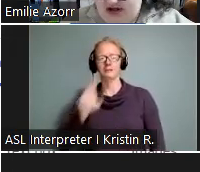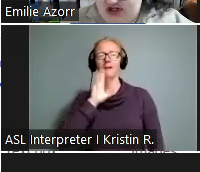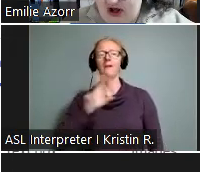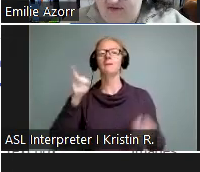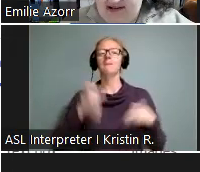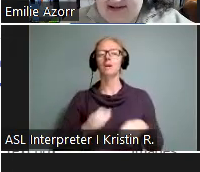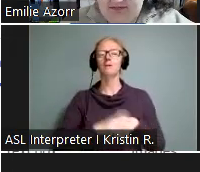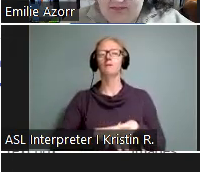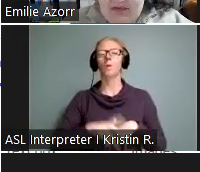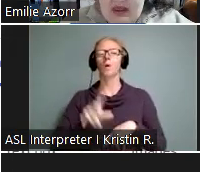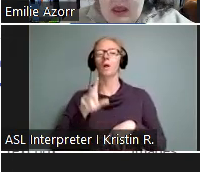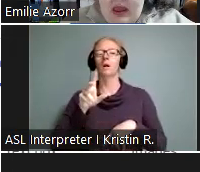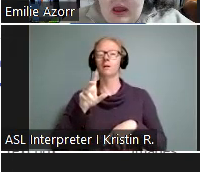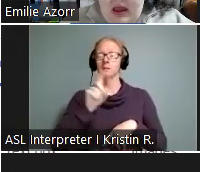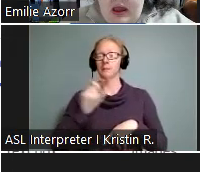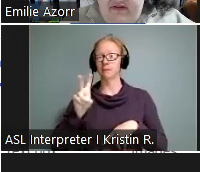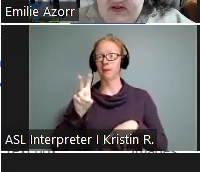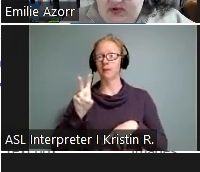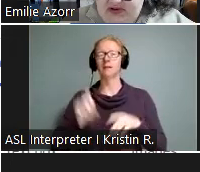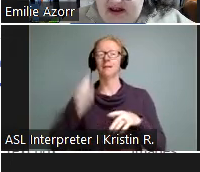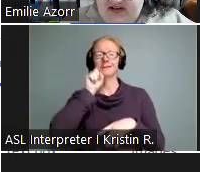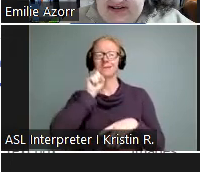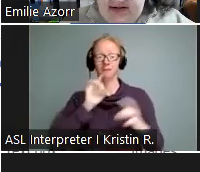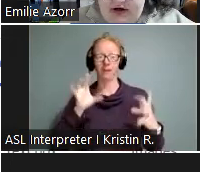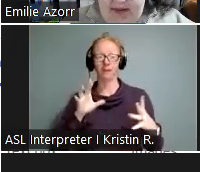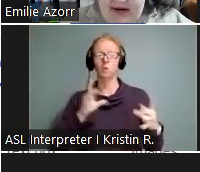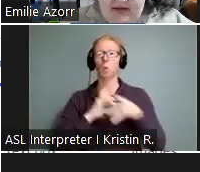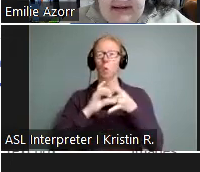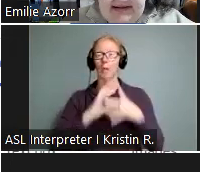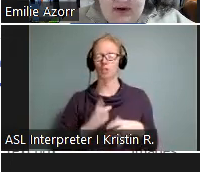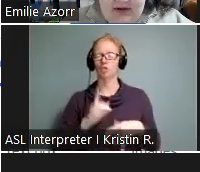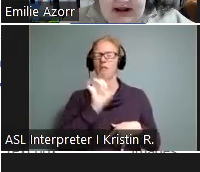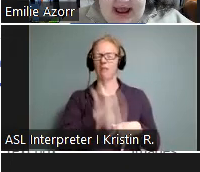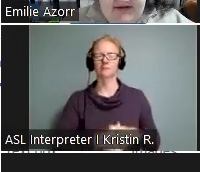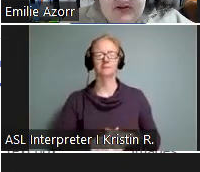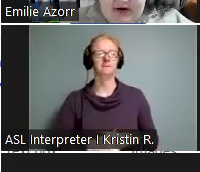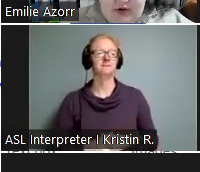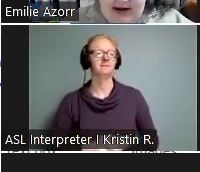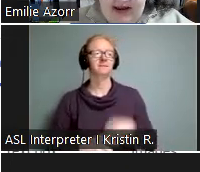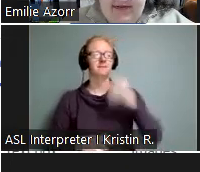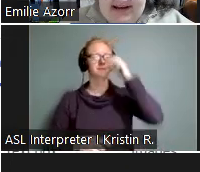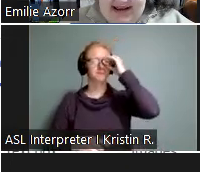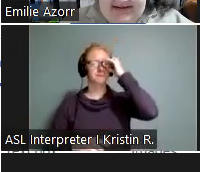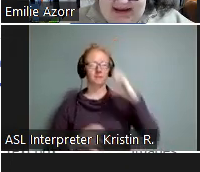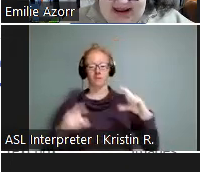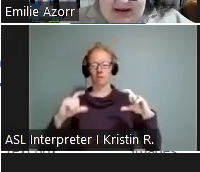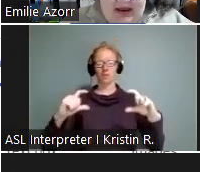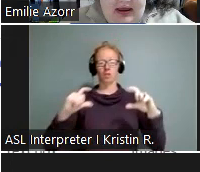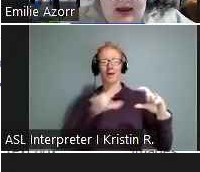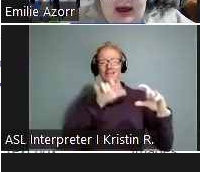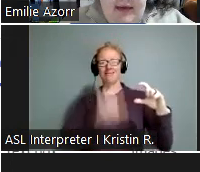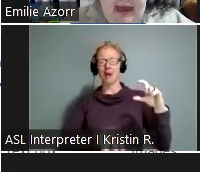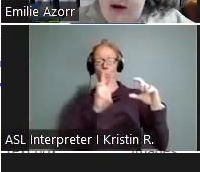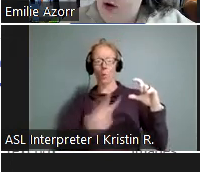Violence Coordination Office. If you scroll down just a little bit, this is where we're going to house the recording of today's